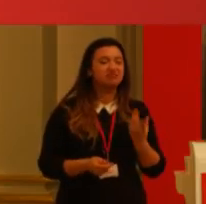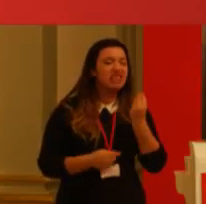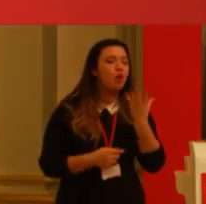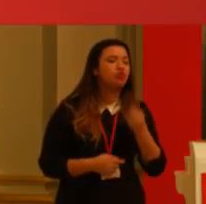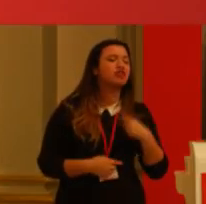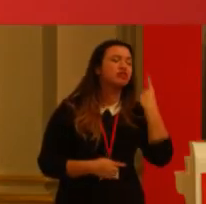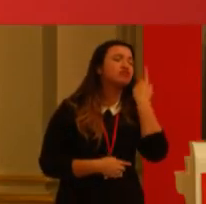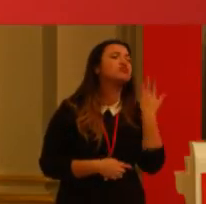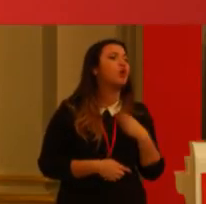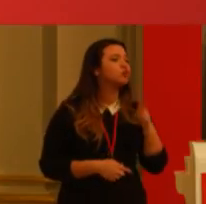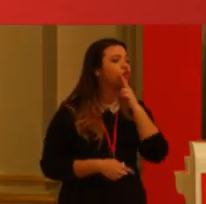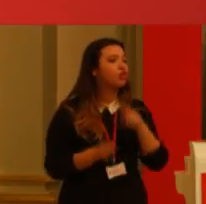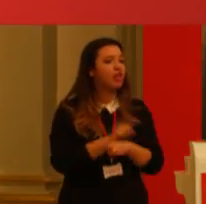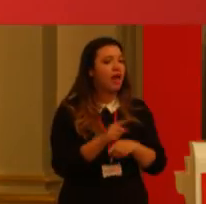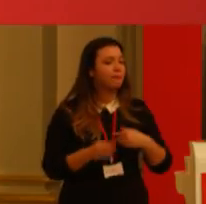in this.